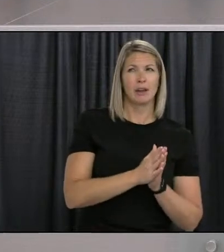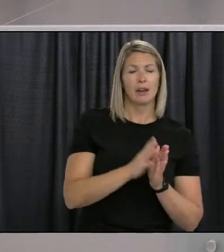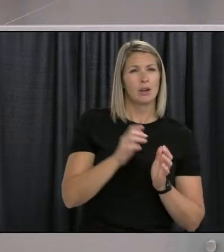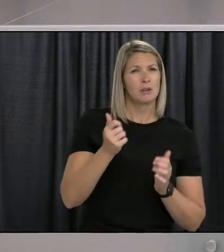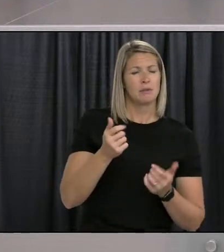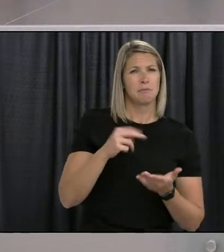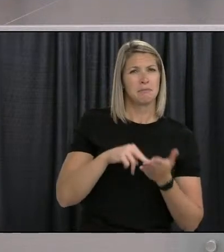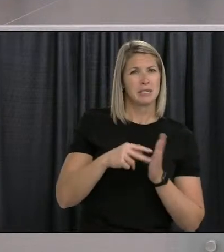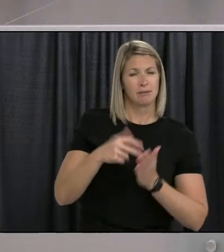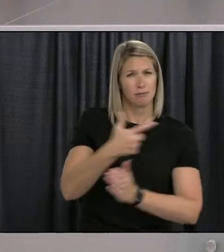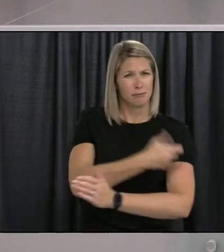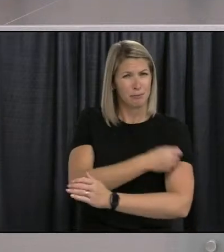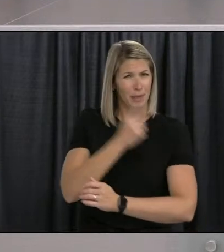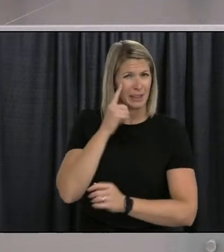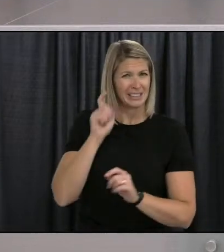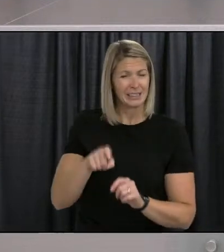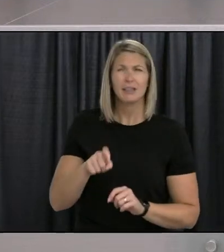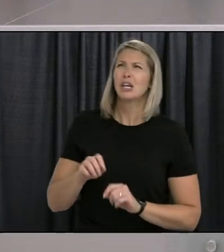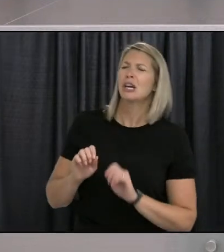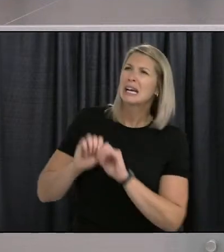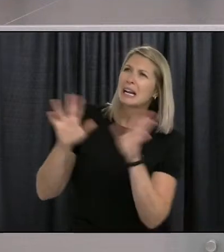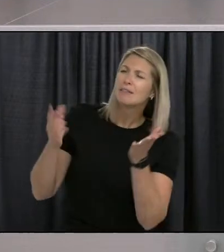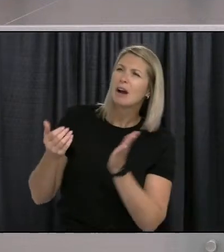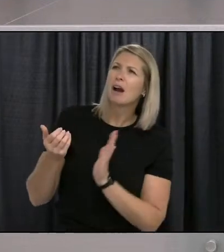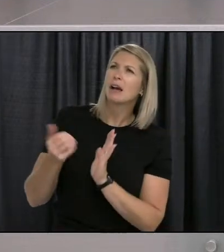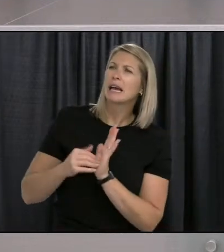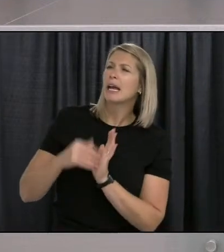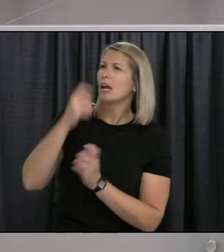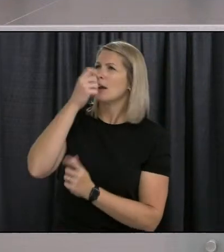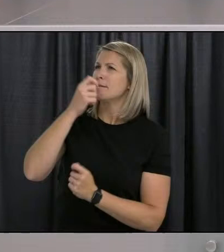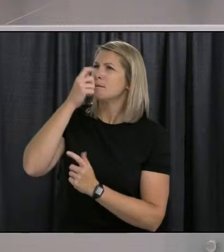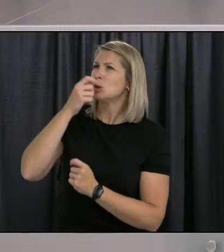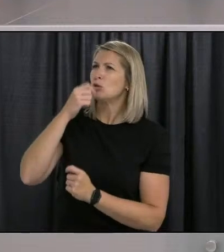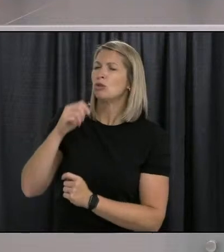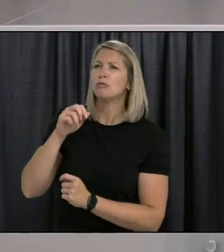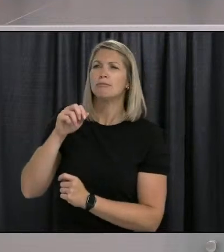influenza vaccination rates? Sorry, Kellyanne. Influenza rates, sorry.